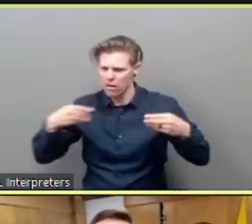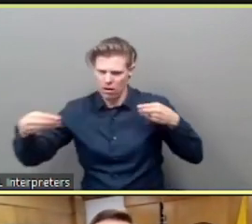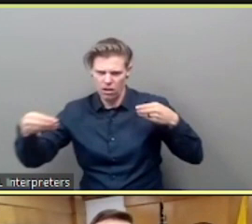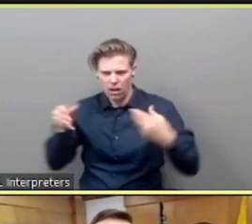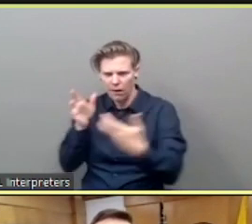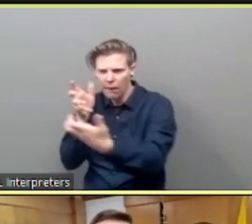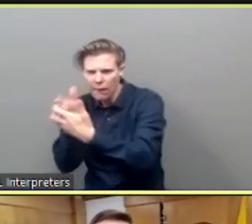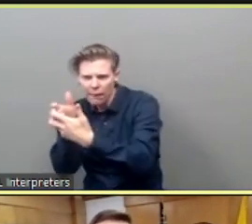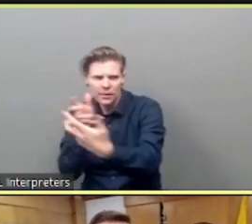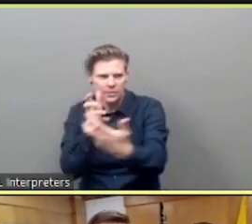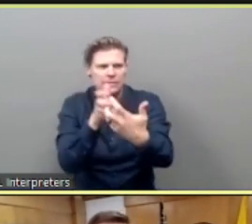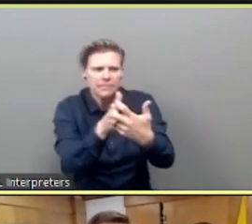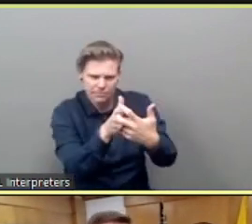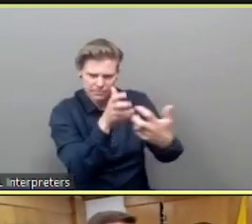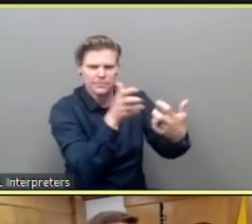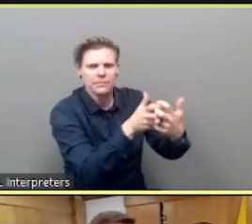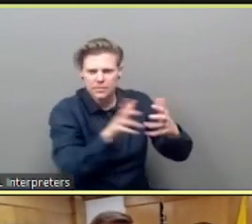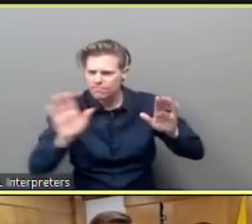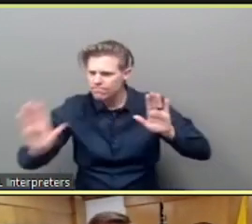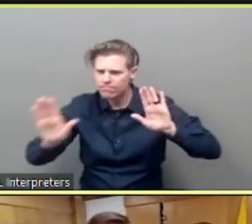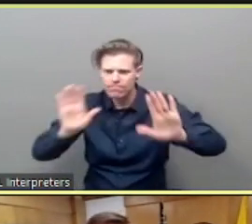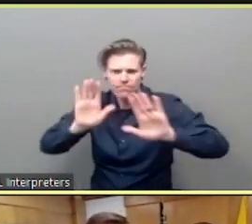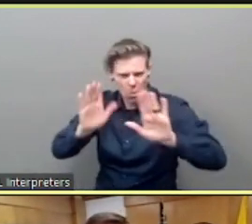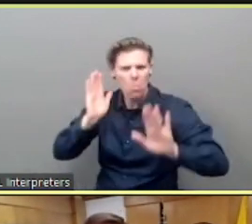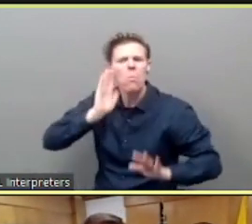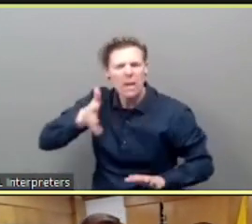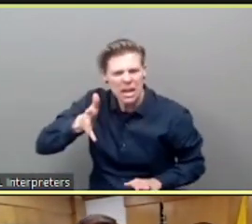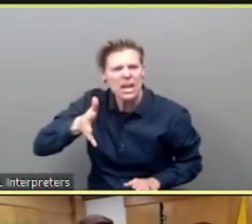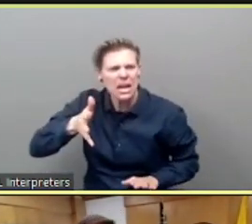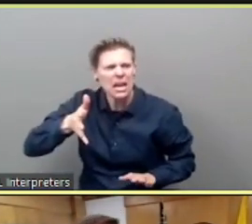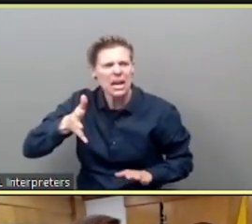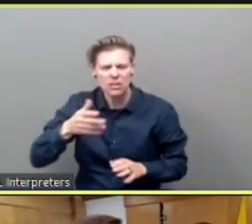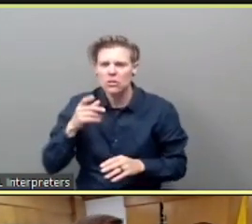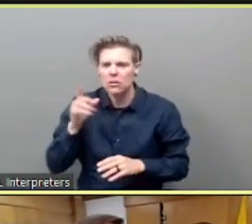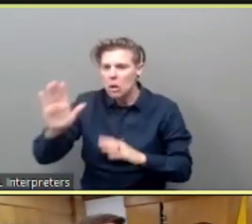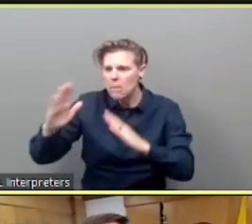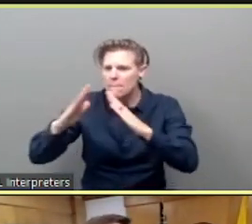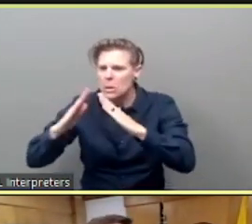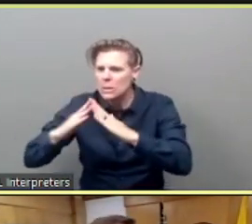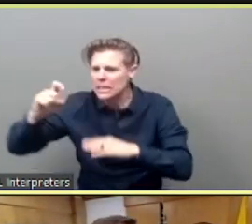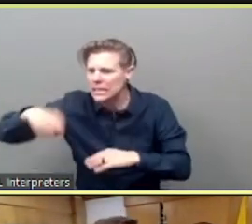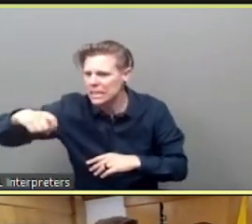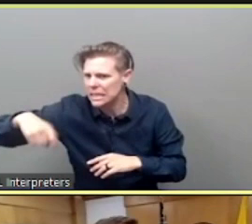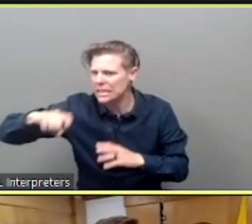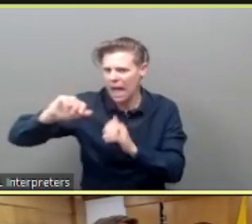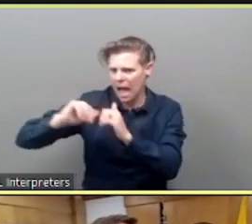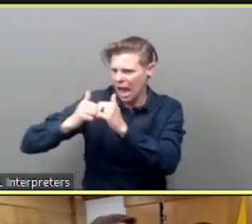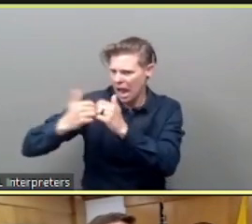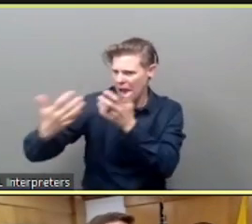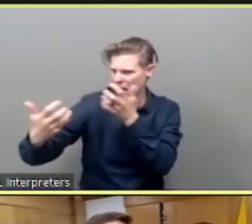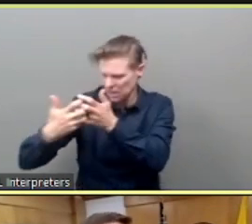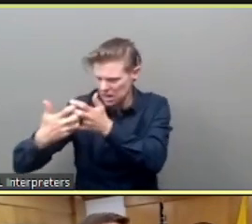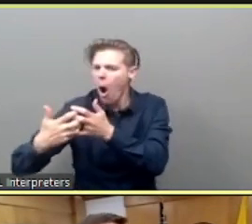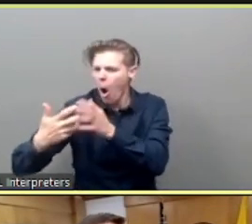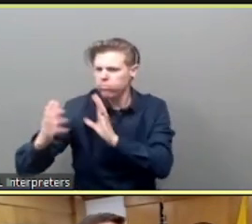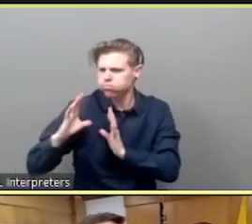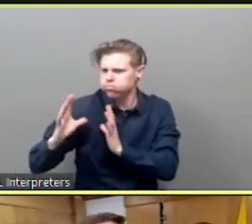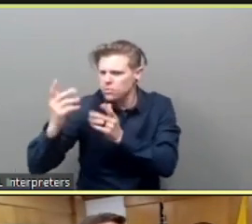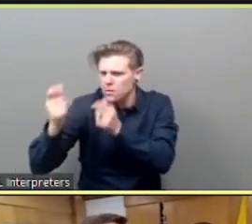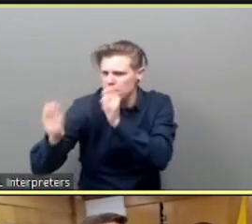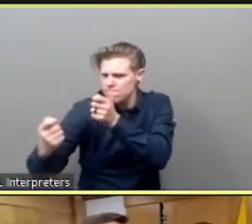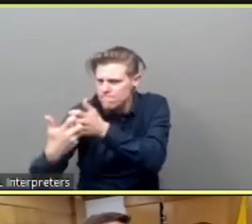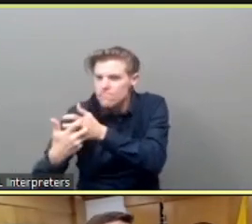program helps us adjust for local community needs. And I'm also happy to share that on the next